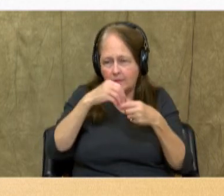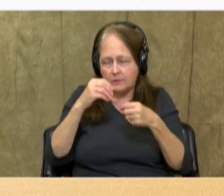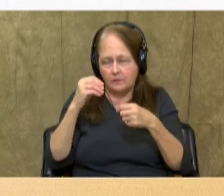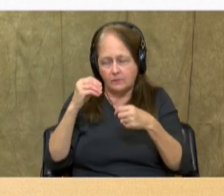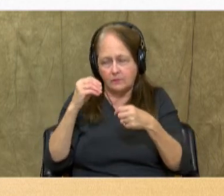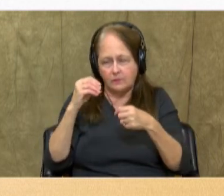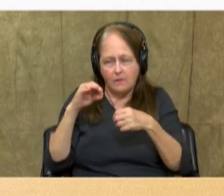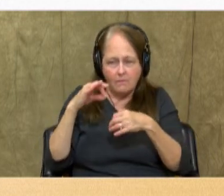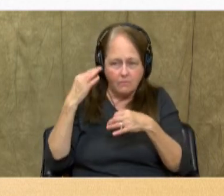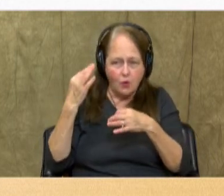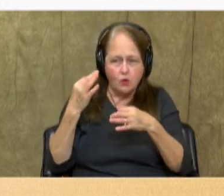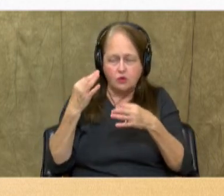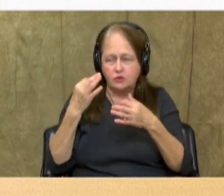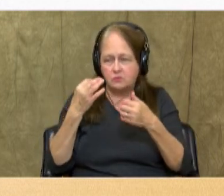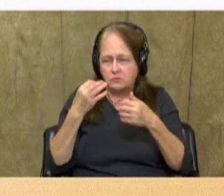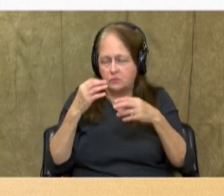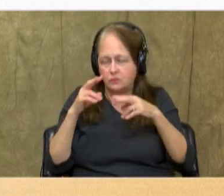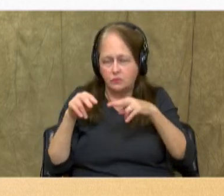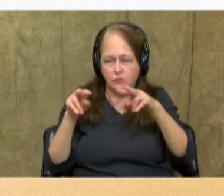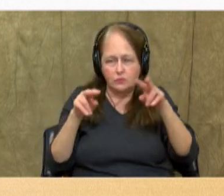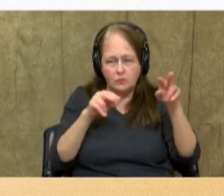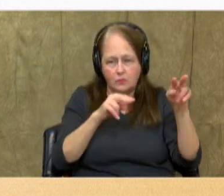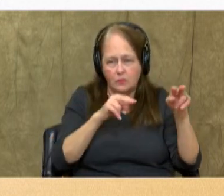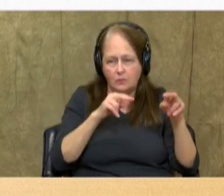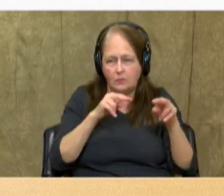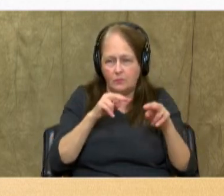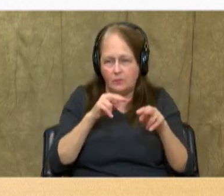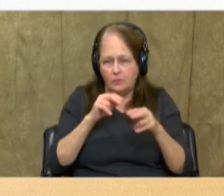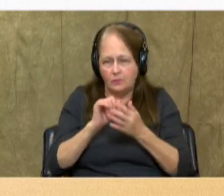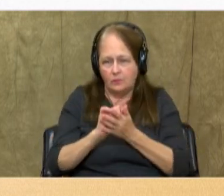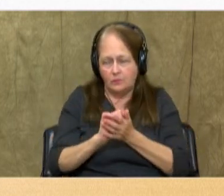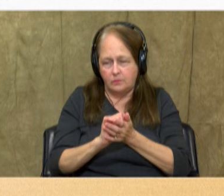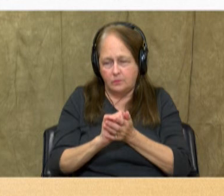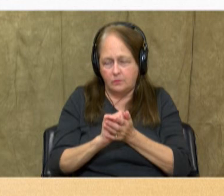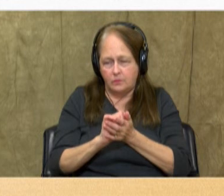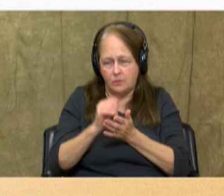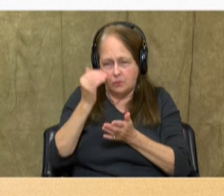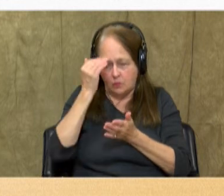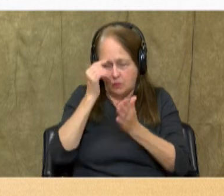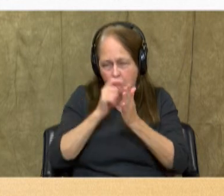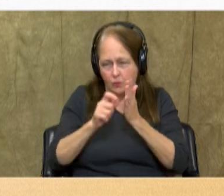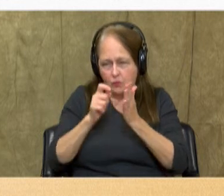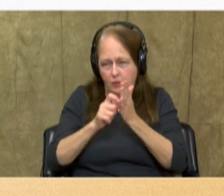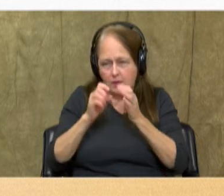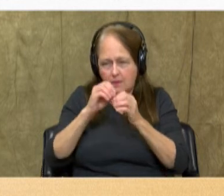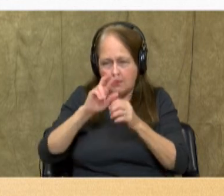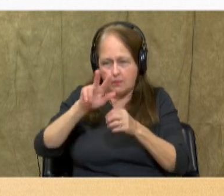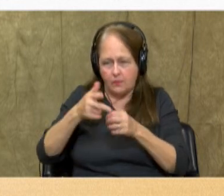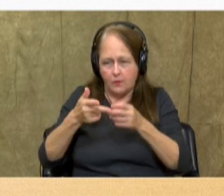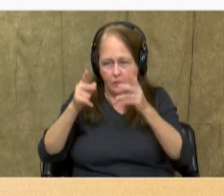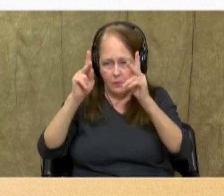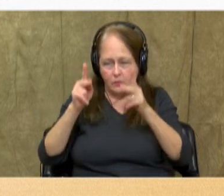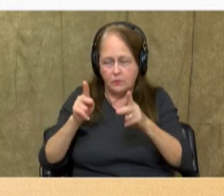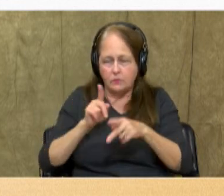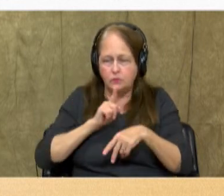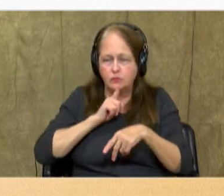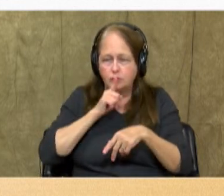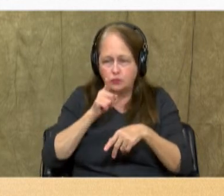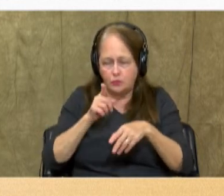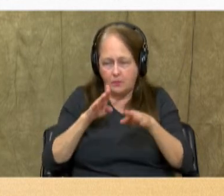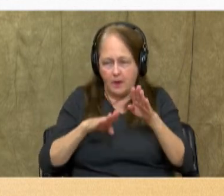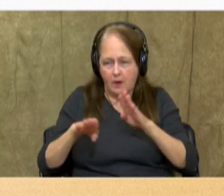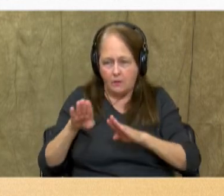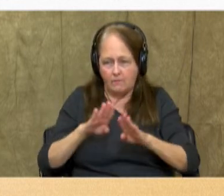elaborated on how he loved nature and what became of that. We know that it was written in third person and it was a true